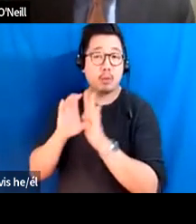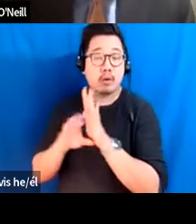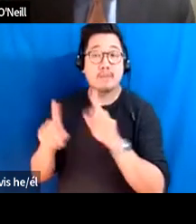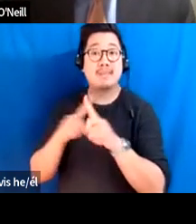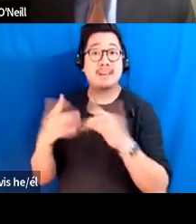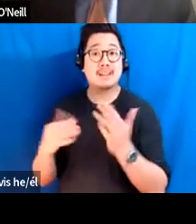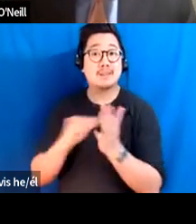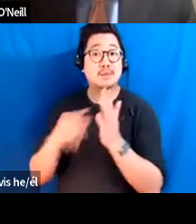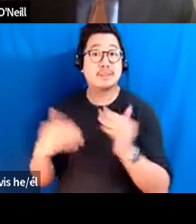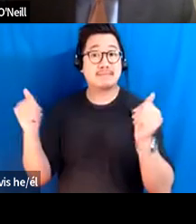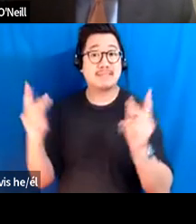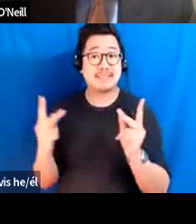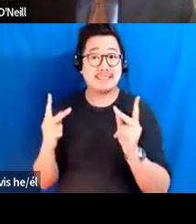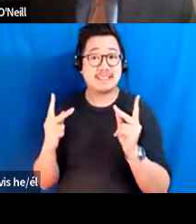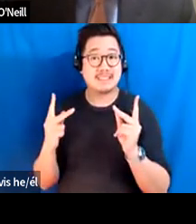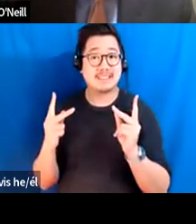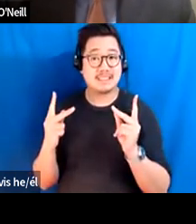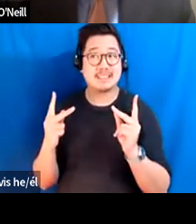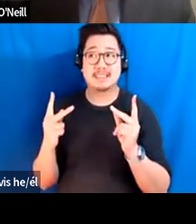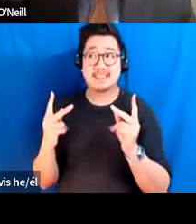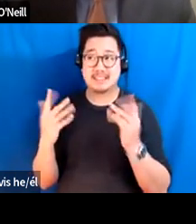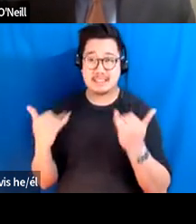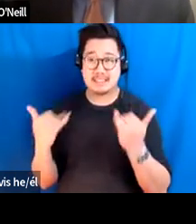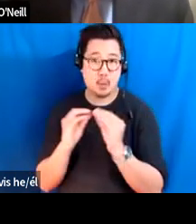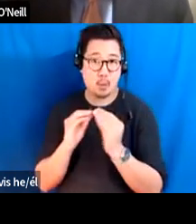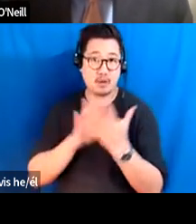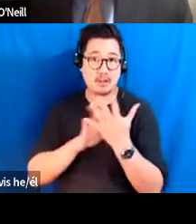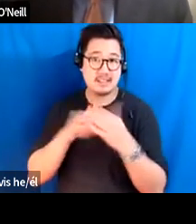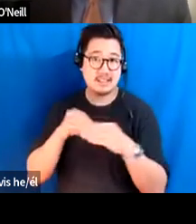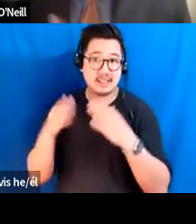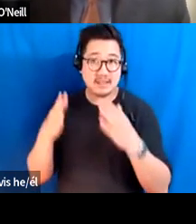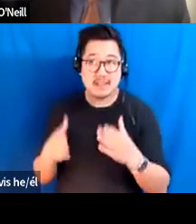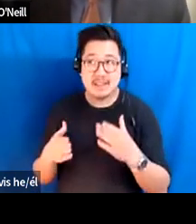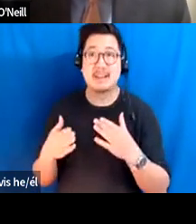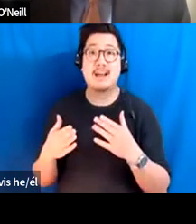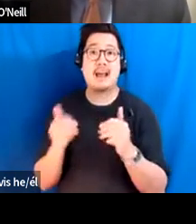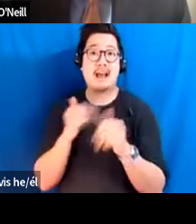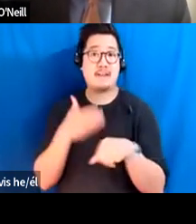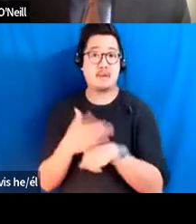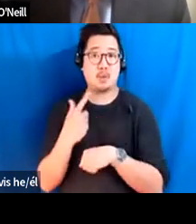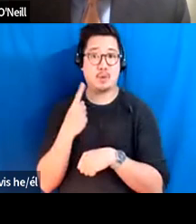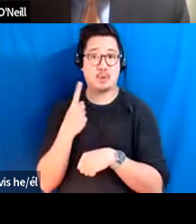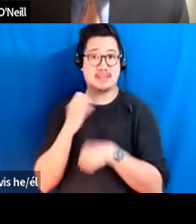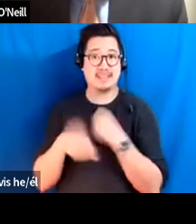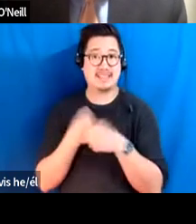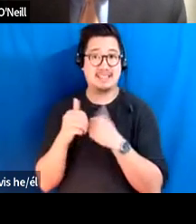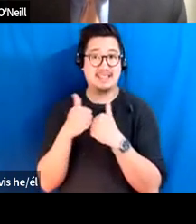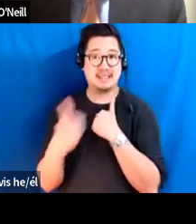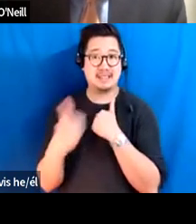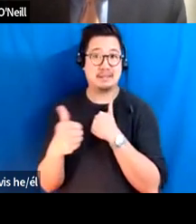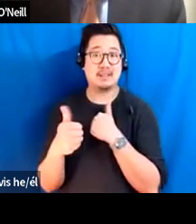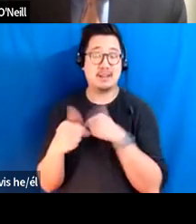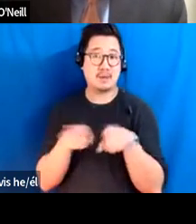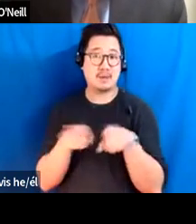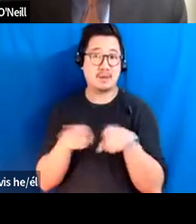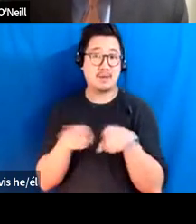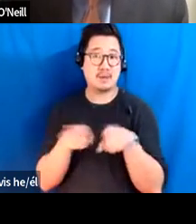back much more in person after year remote and dealing with those implications um i